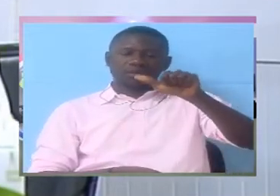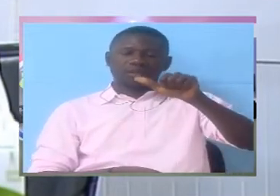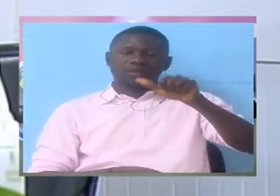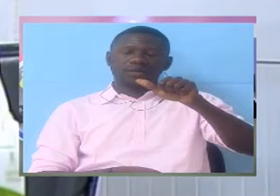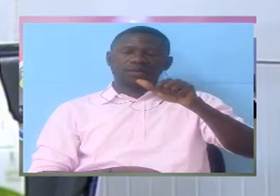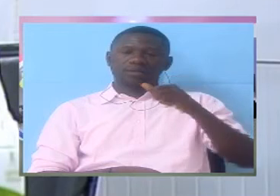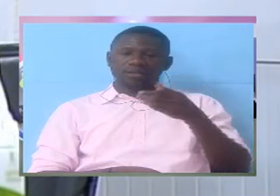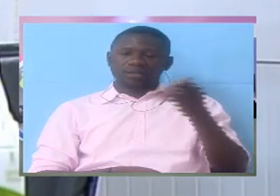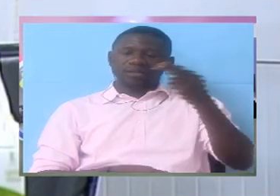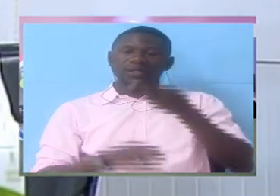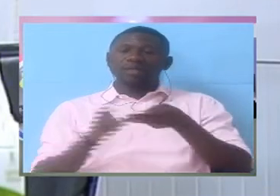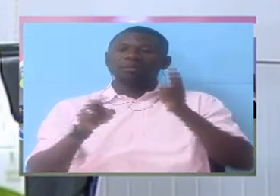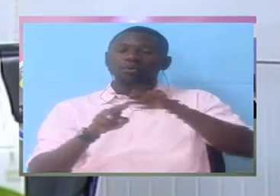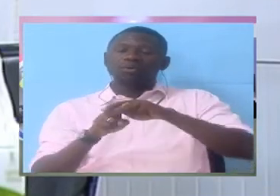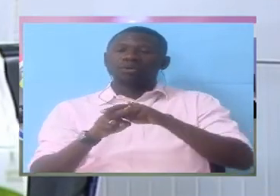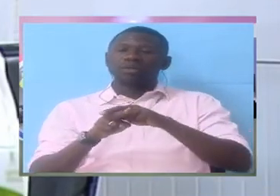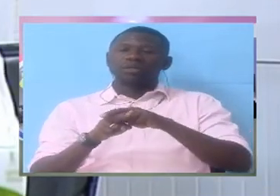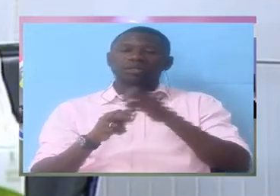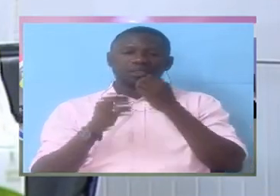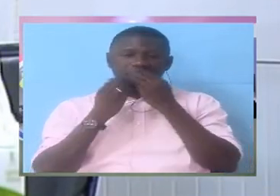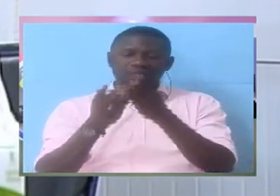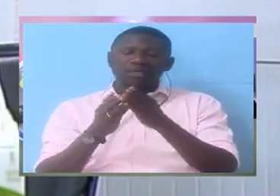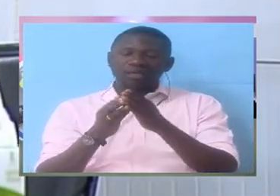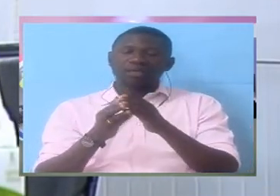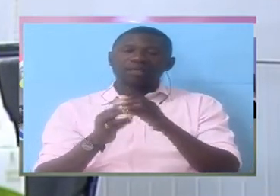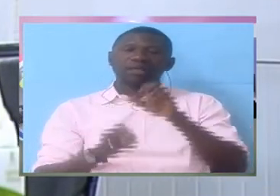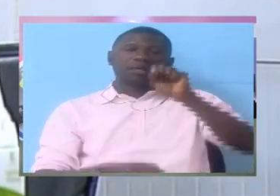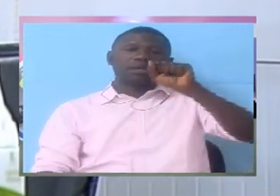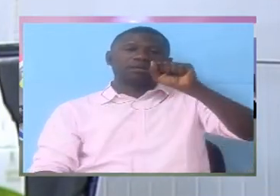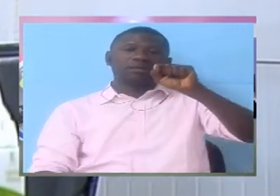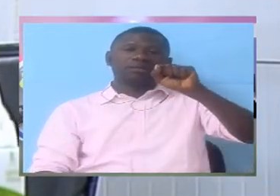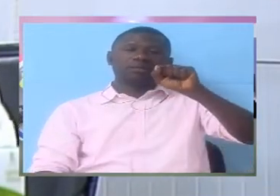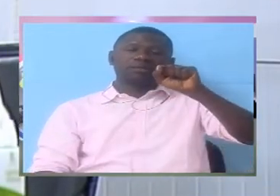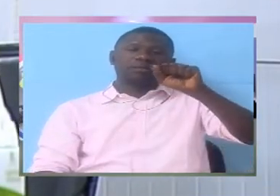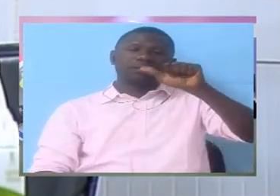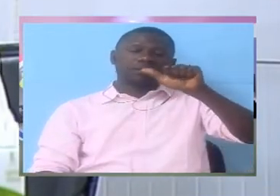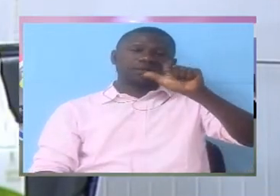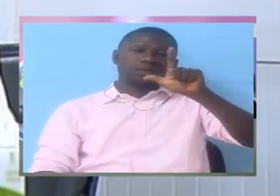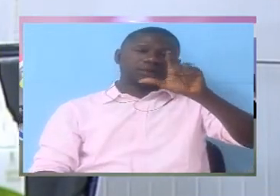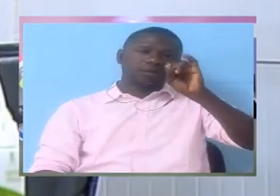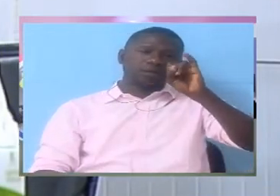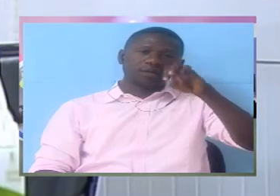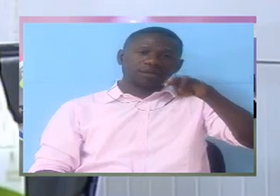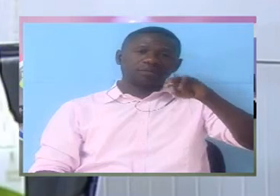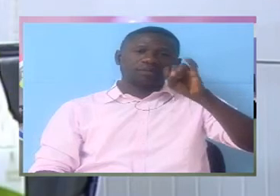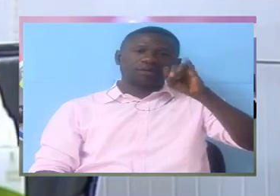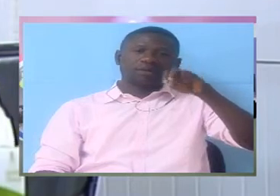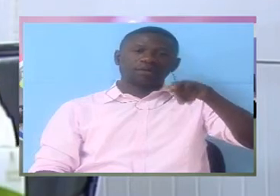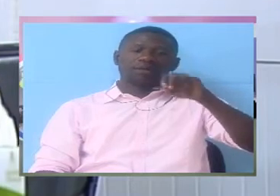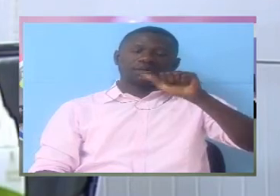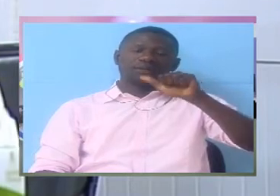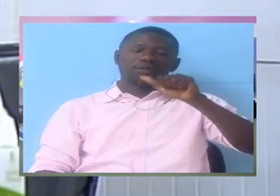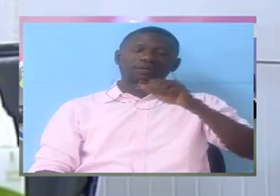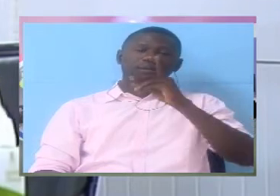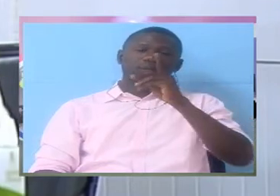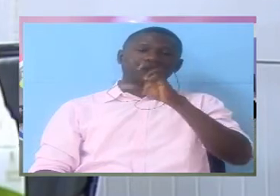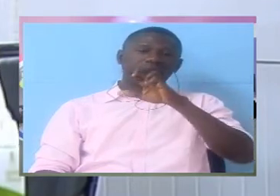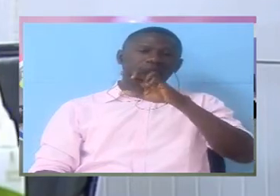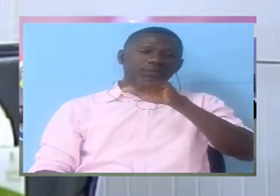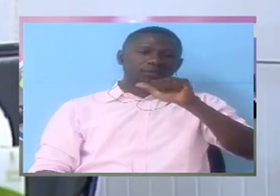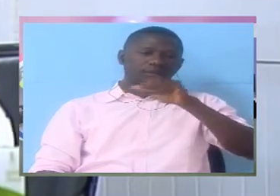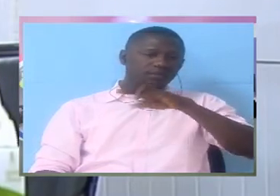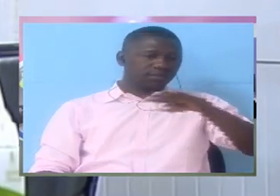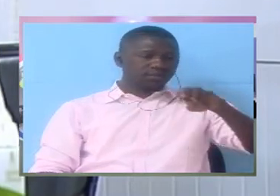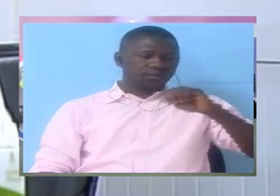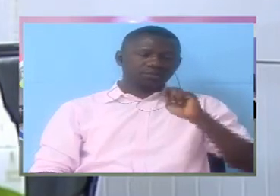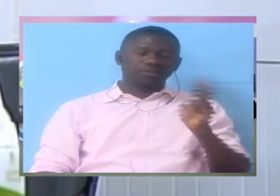Drammeh arrested my friend, took his wristwatch and an amount of 7,000.